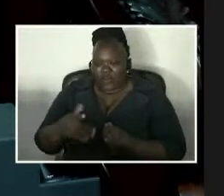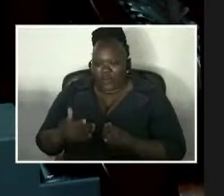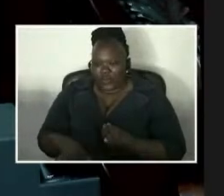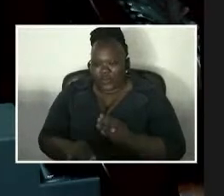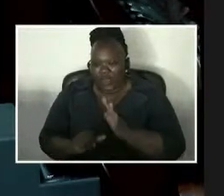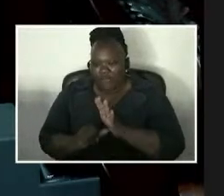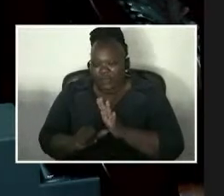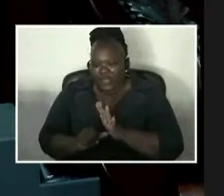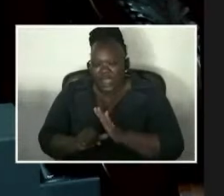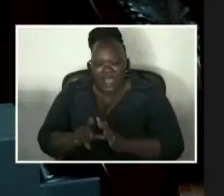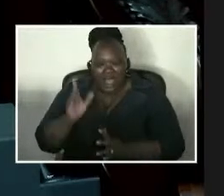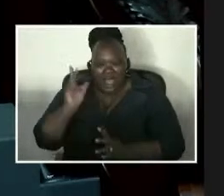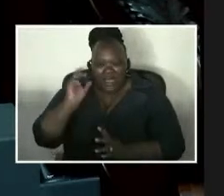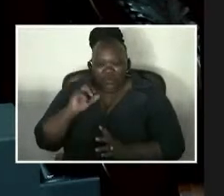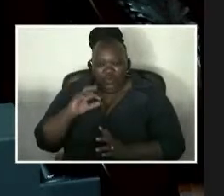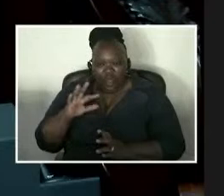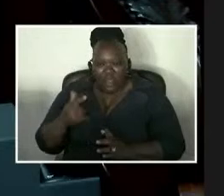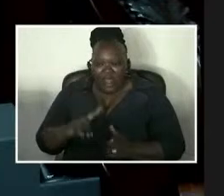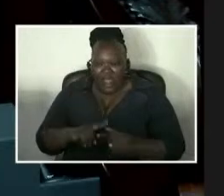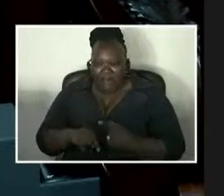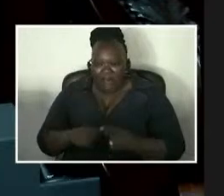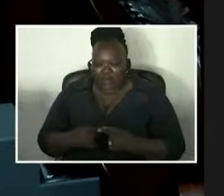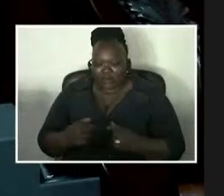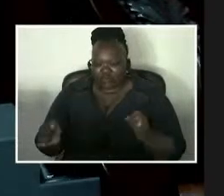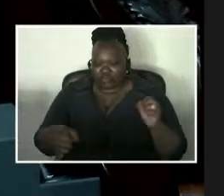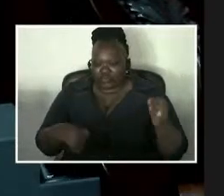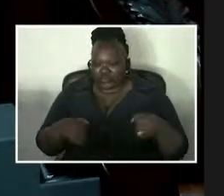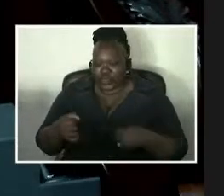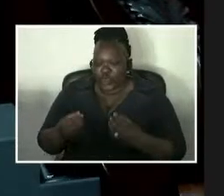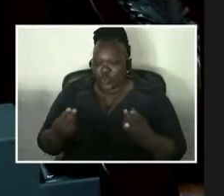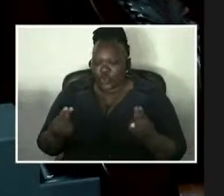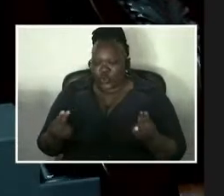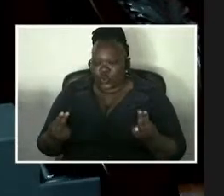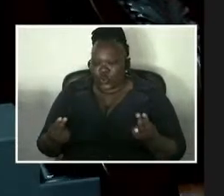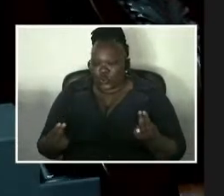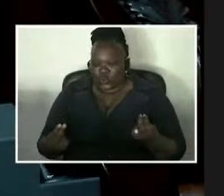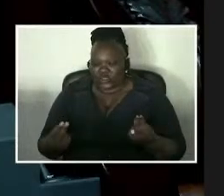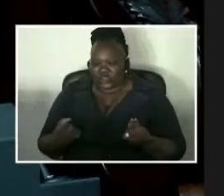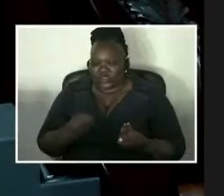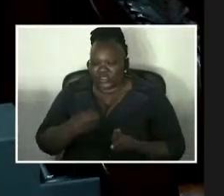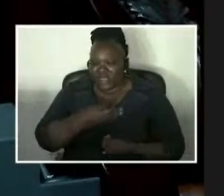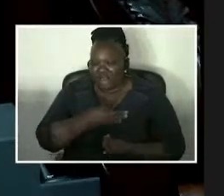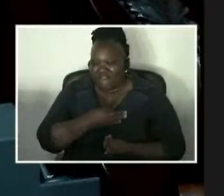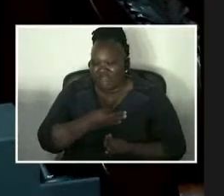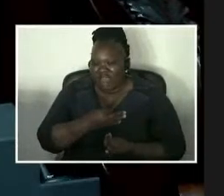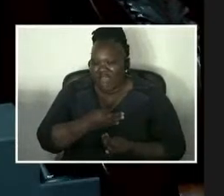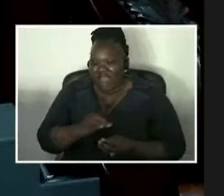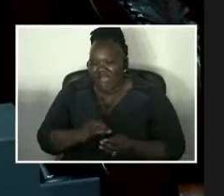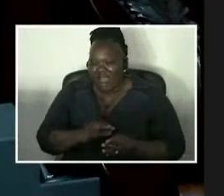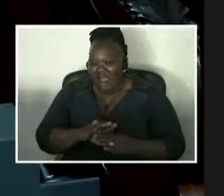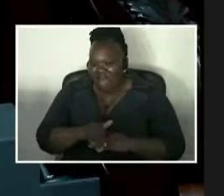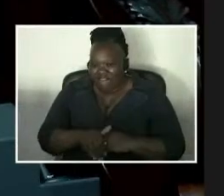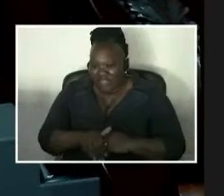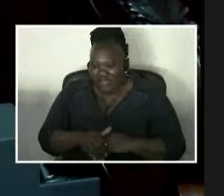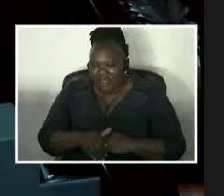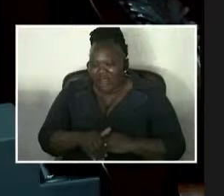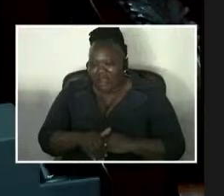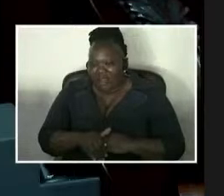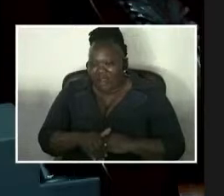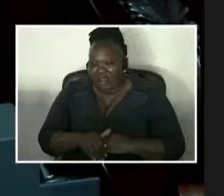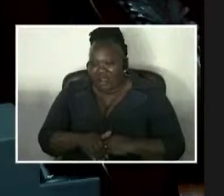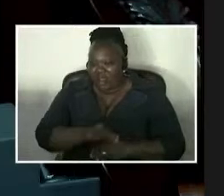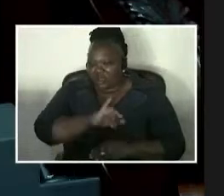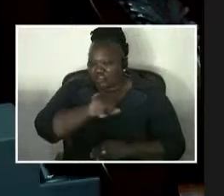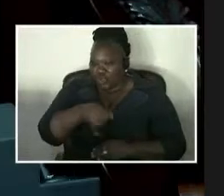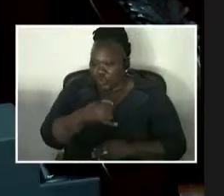we still have not heard about the hiring of new staff after the old moratorium which started on from